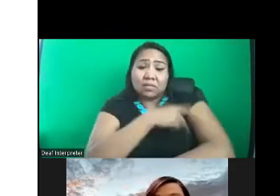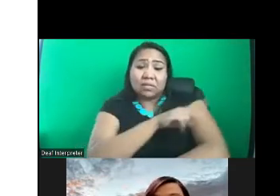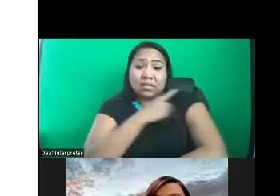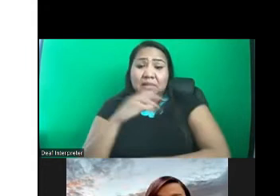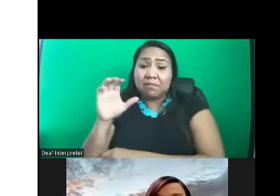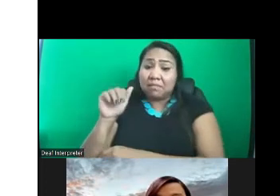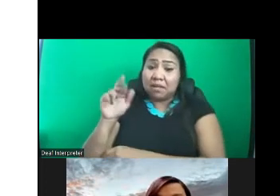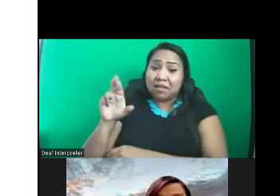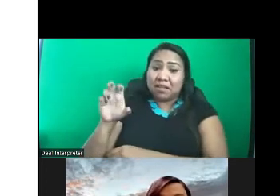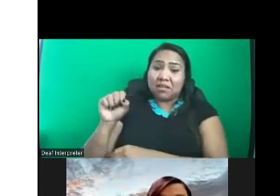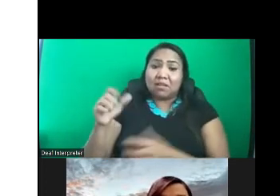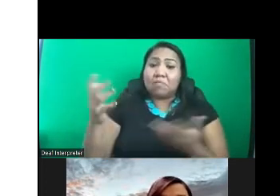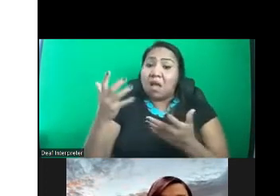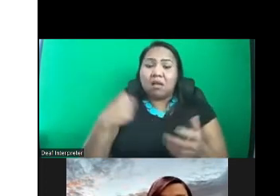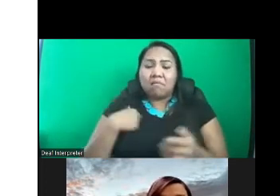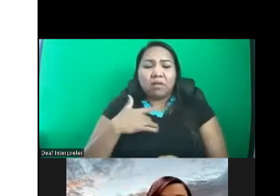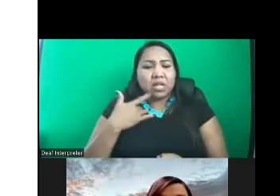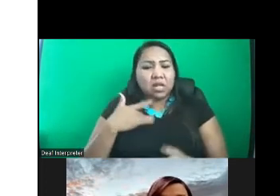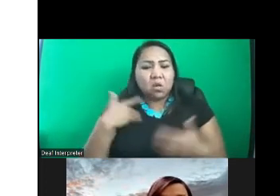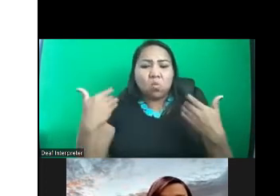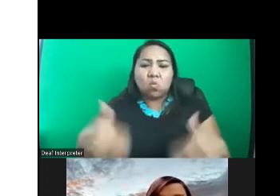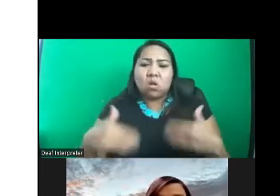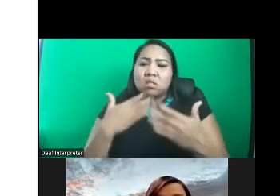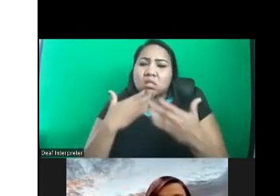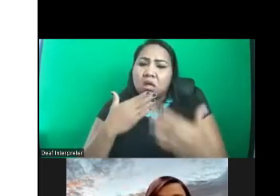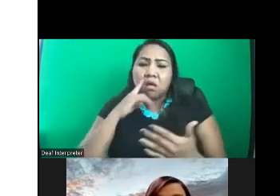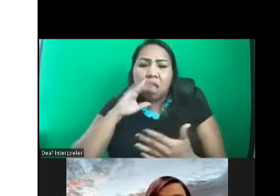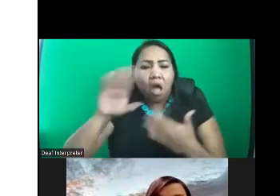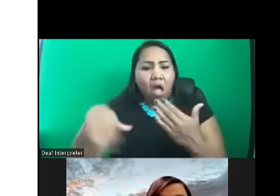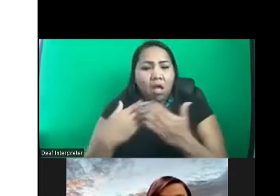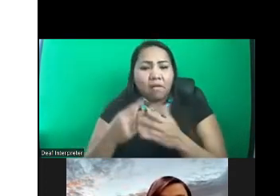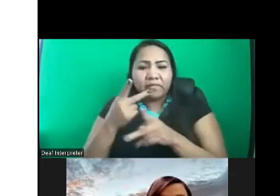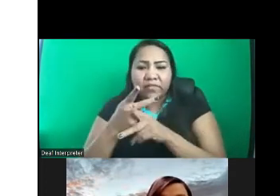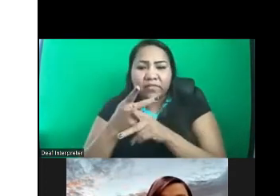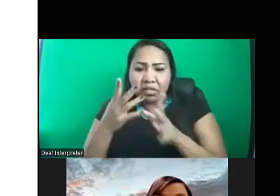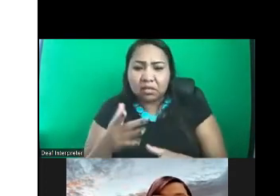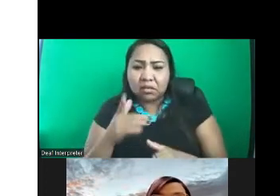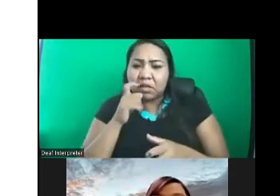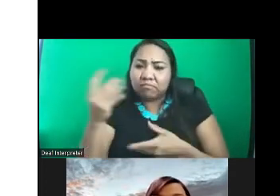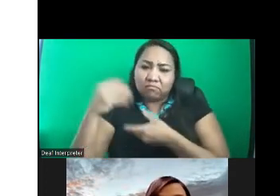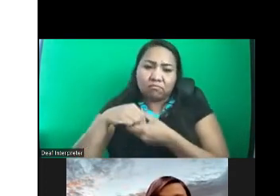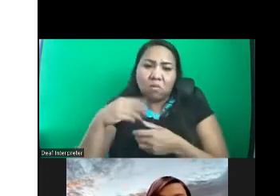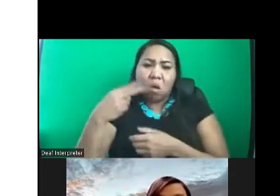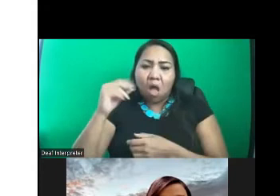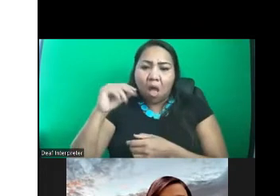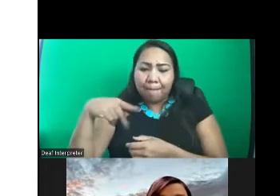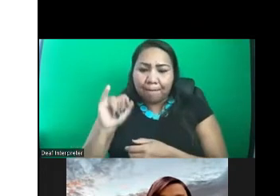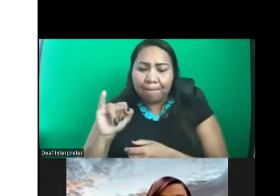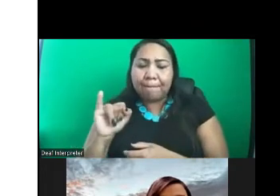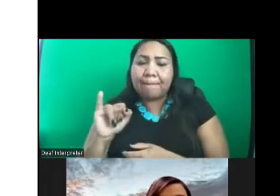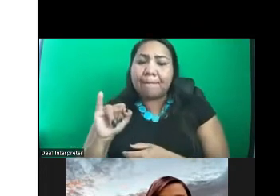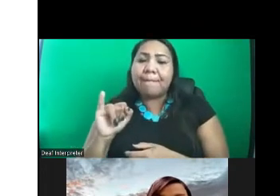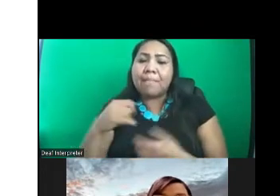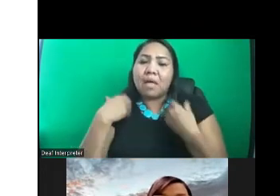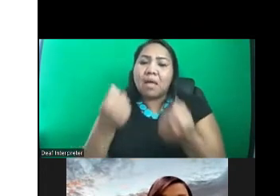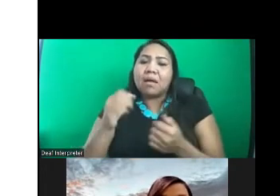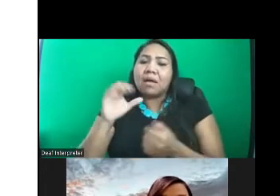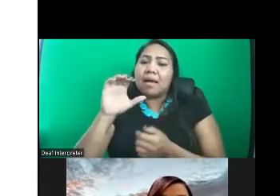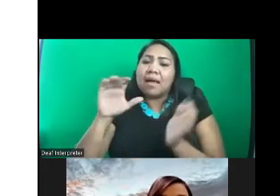forever grateful to all the supervisors who participate every year at Hopi Healthcare Center and offer their knowledge, their